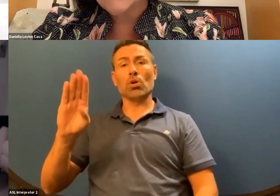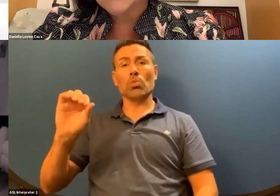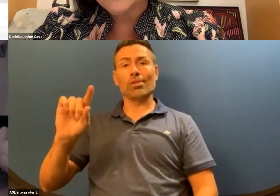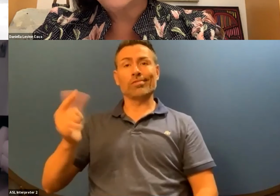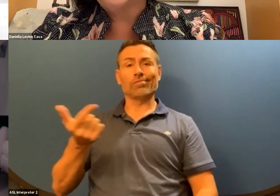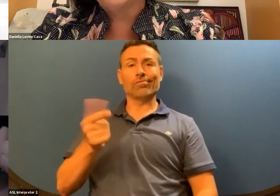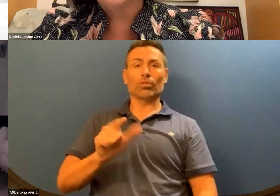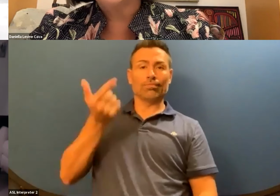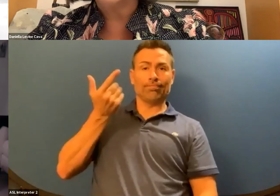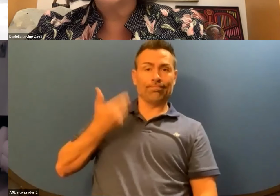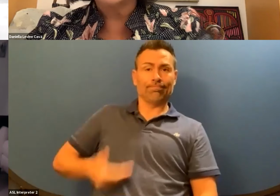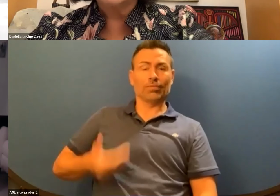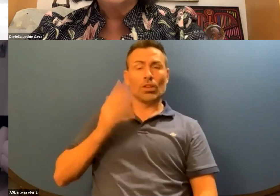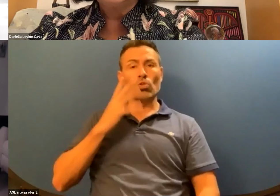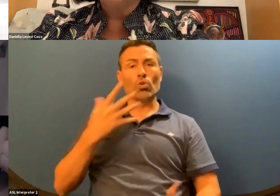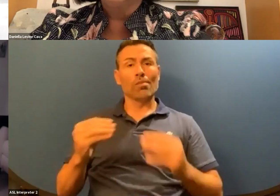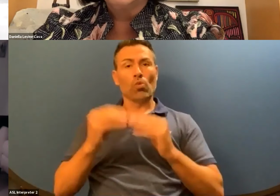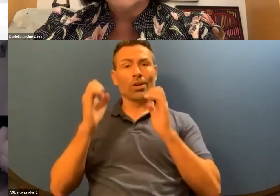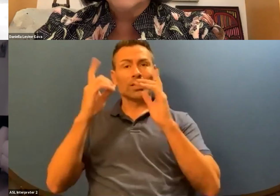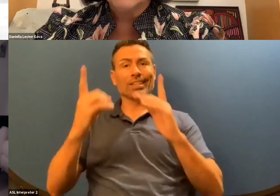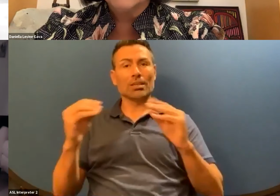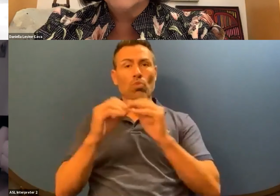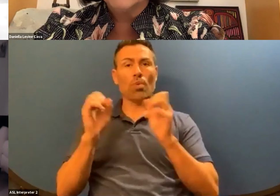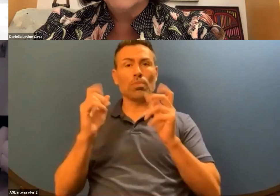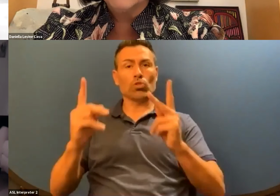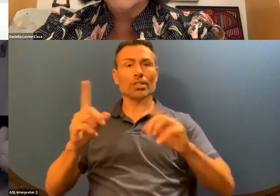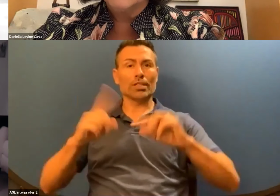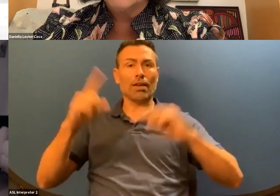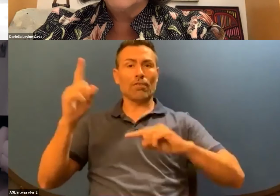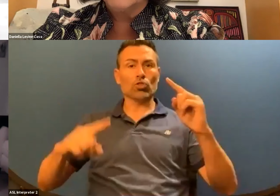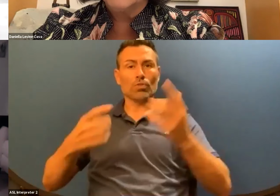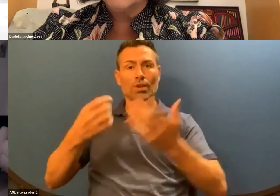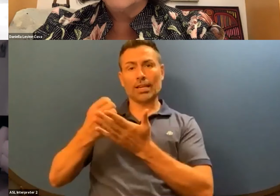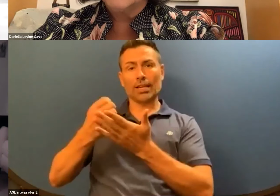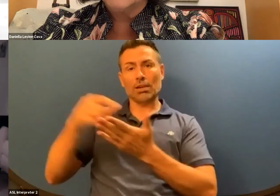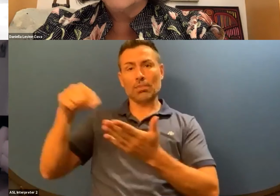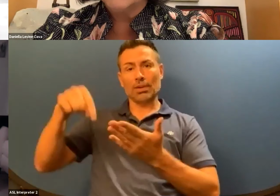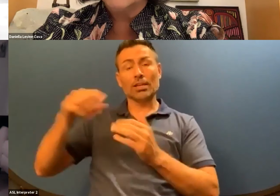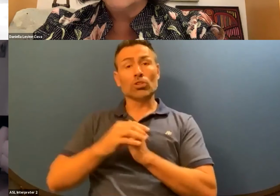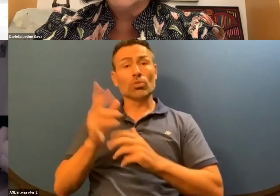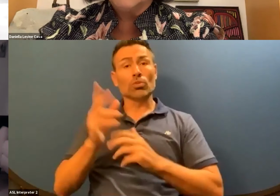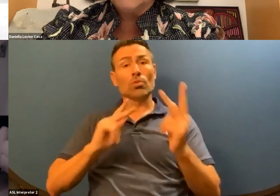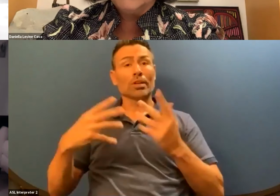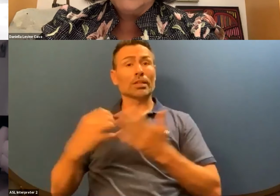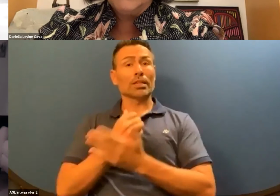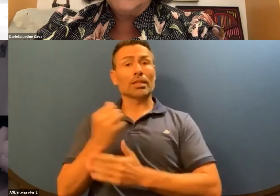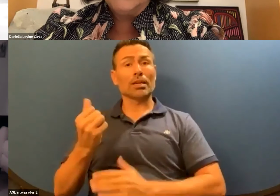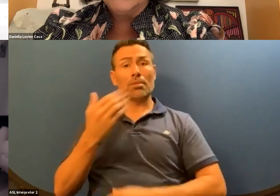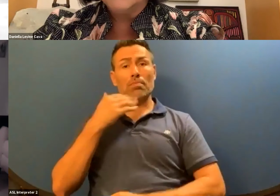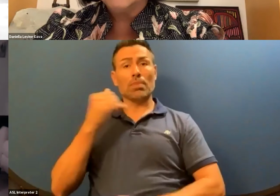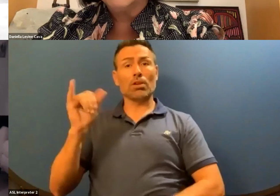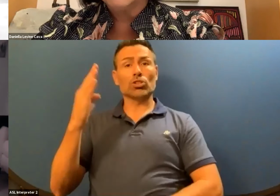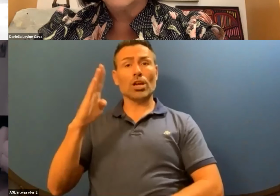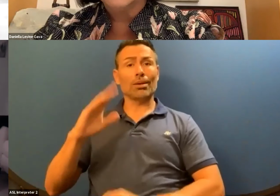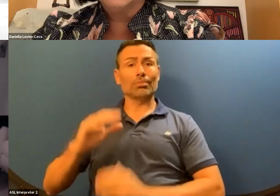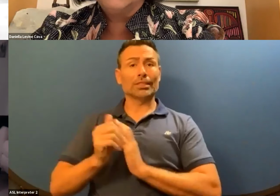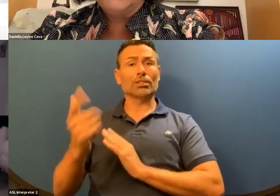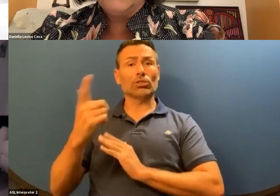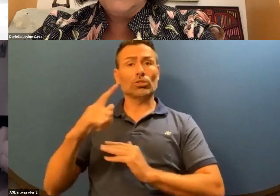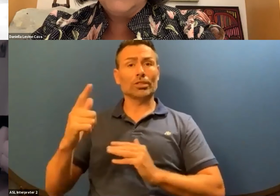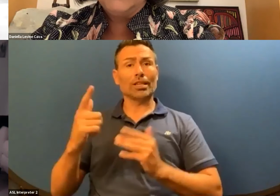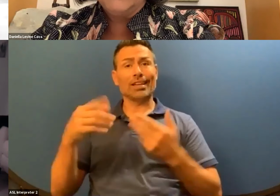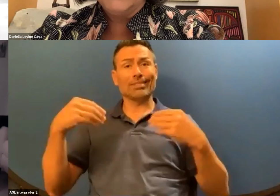opportunities, diversify your economy in Miami-Dade County so that people can get better job skills and market themselves to be able to get